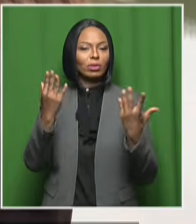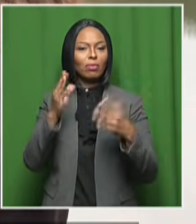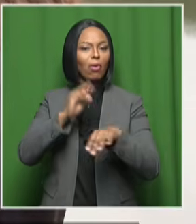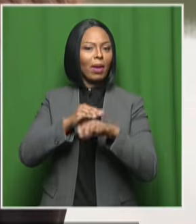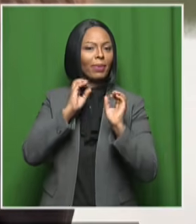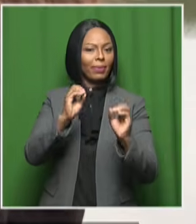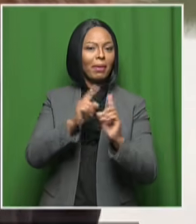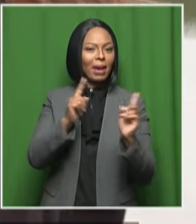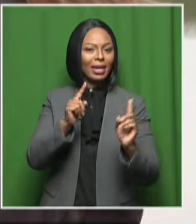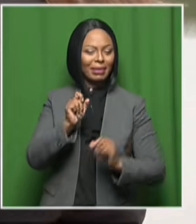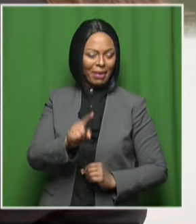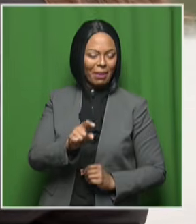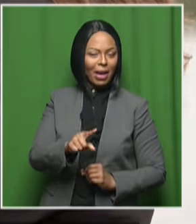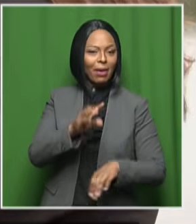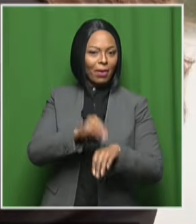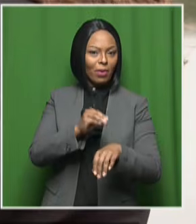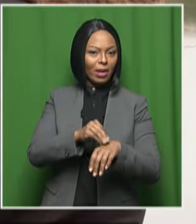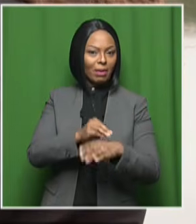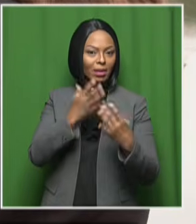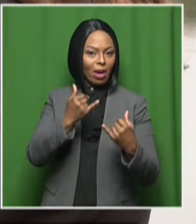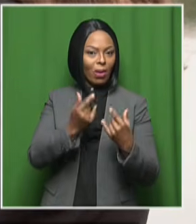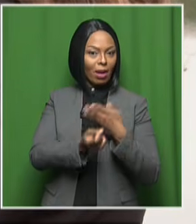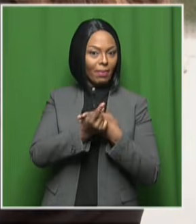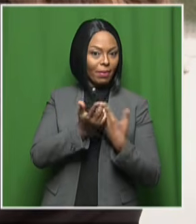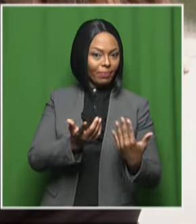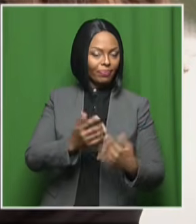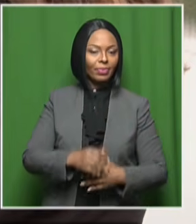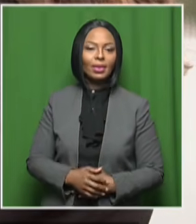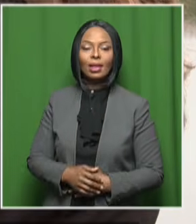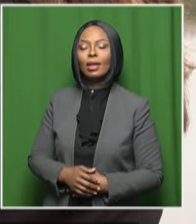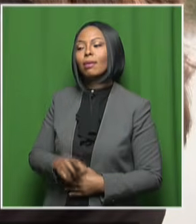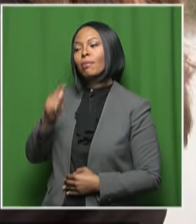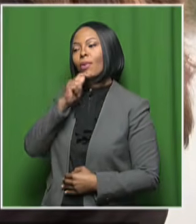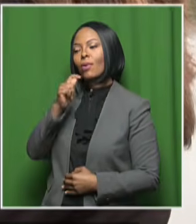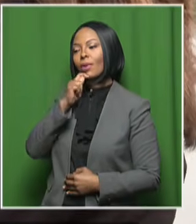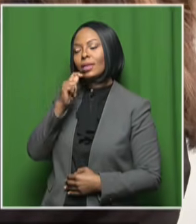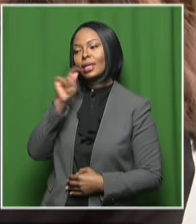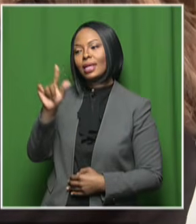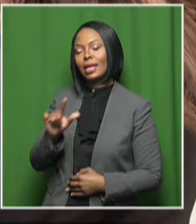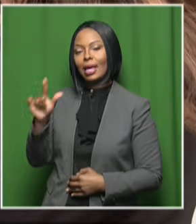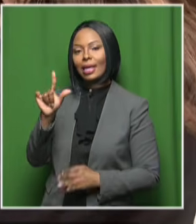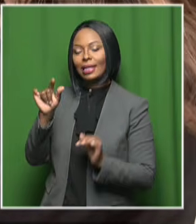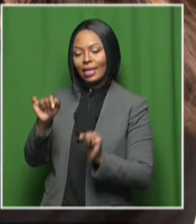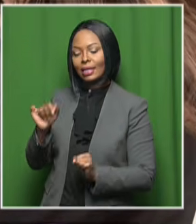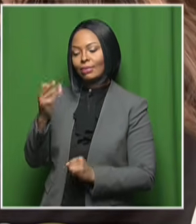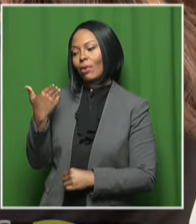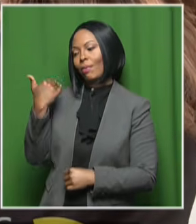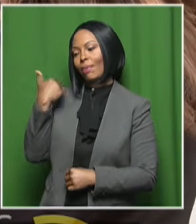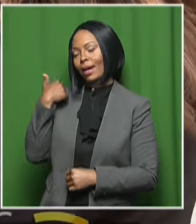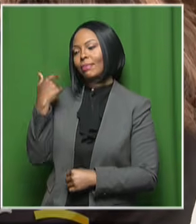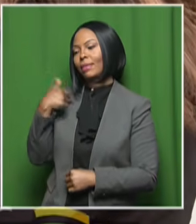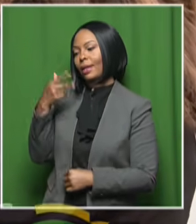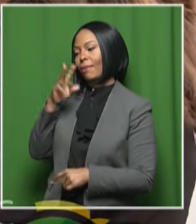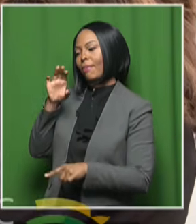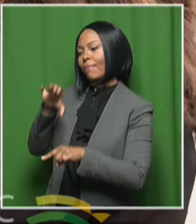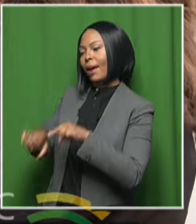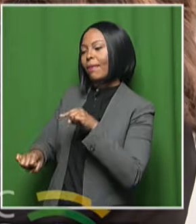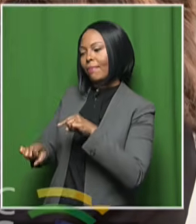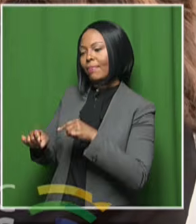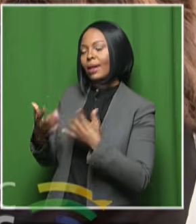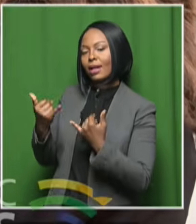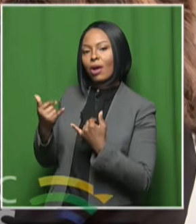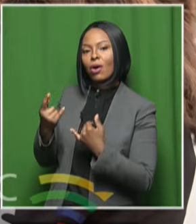dealing with. Good morning, Leanne. I did look last night and I saw a few